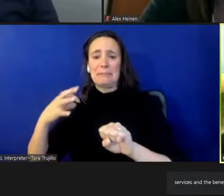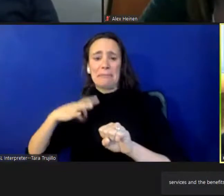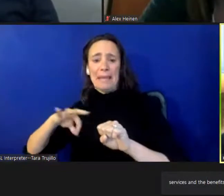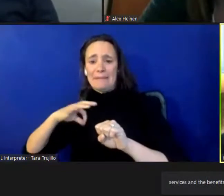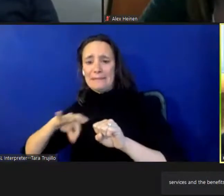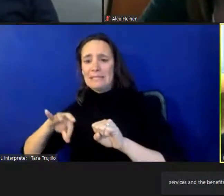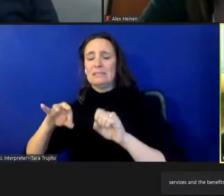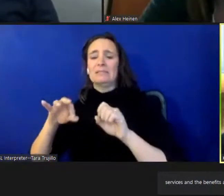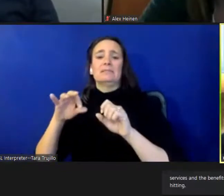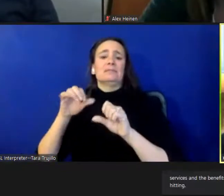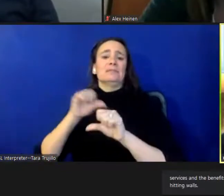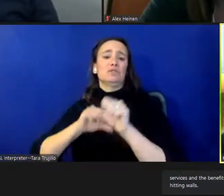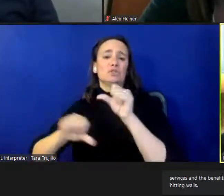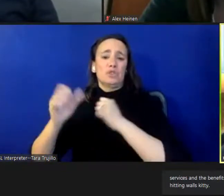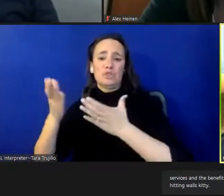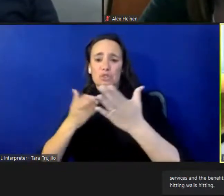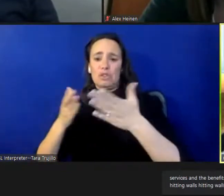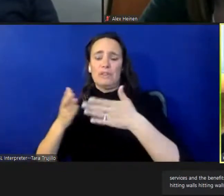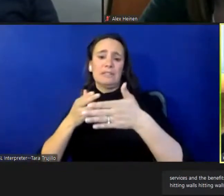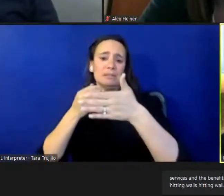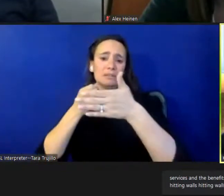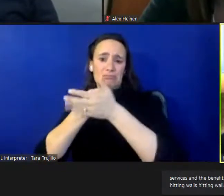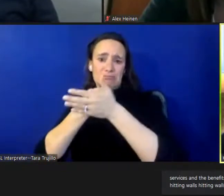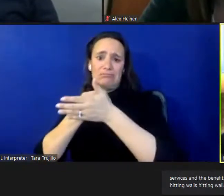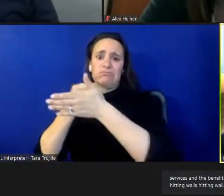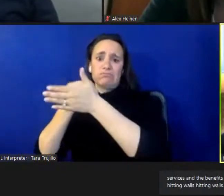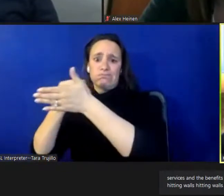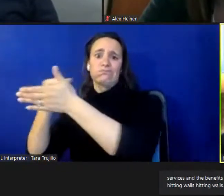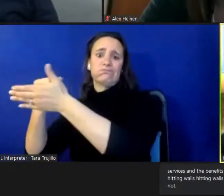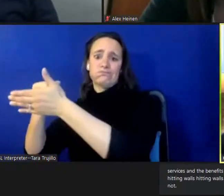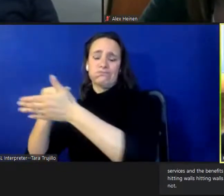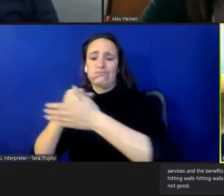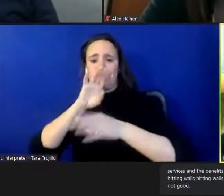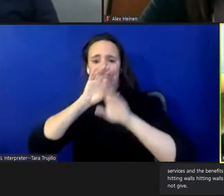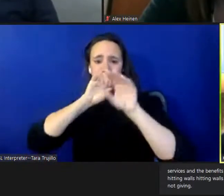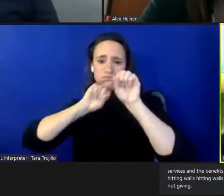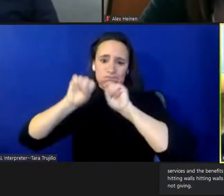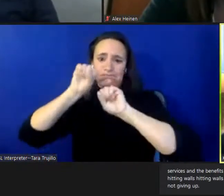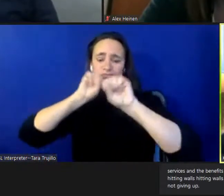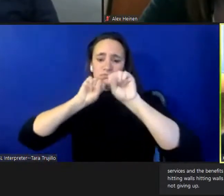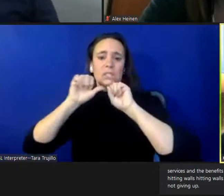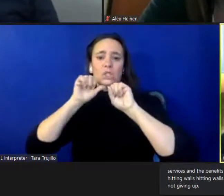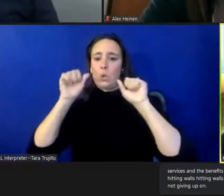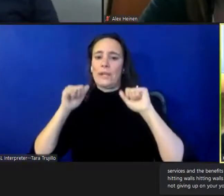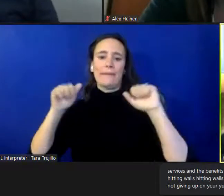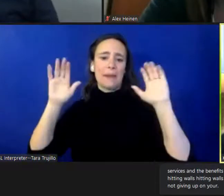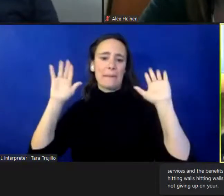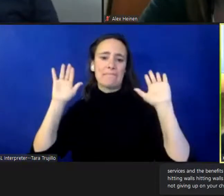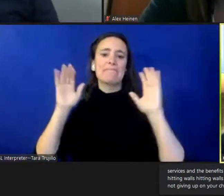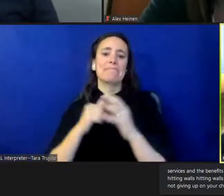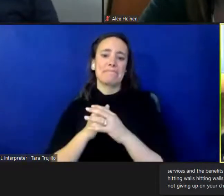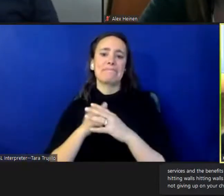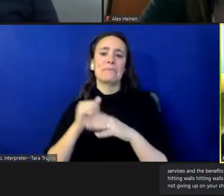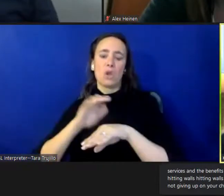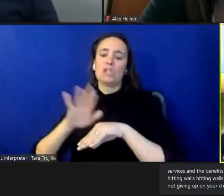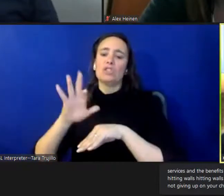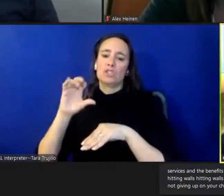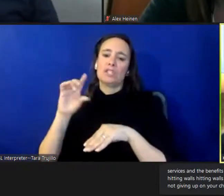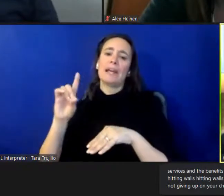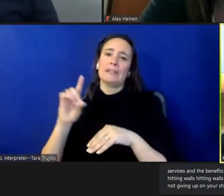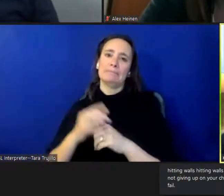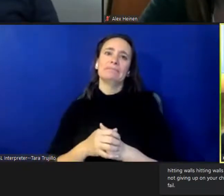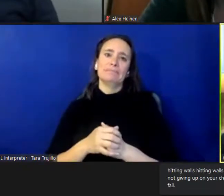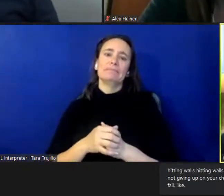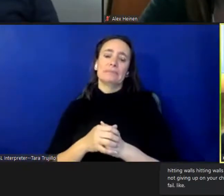and hitting walls, and just not giving up on your child and letting them